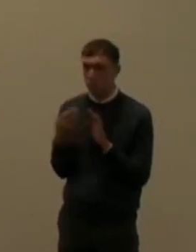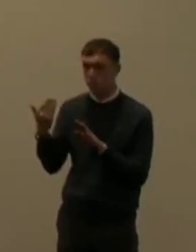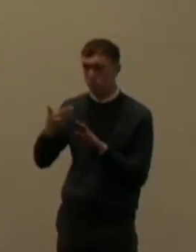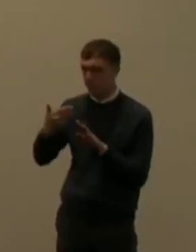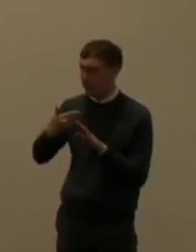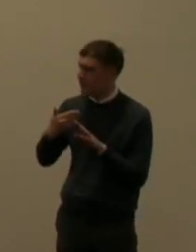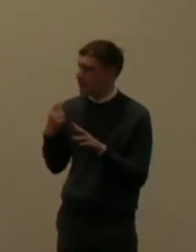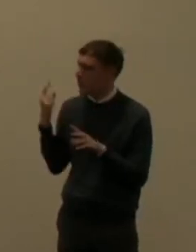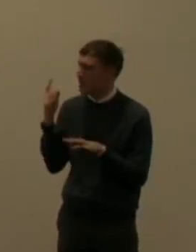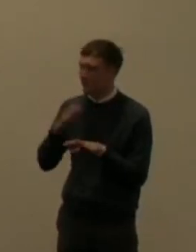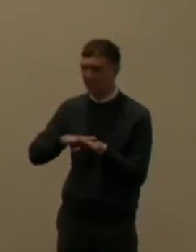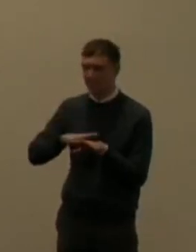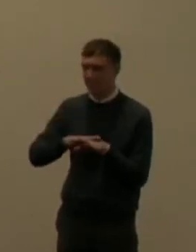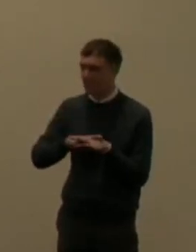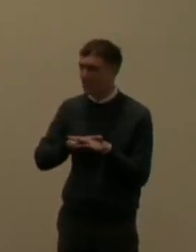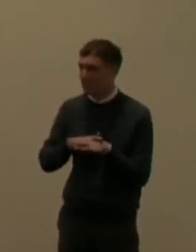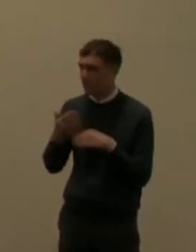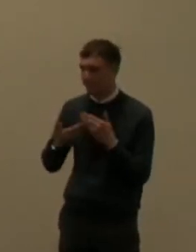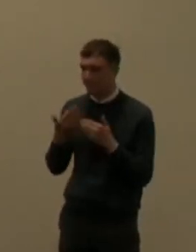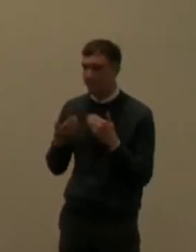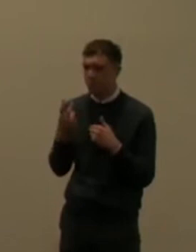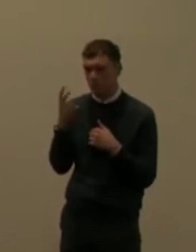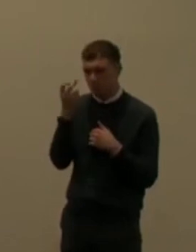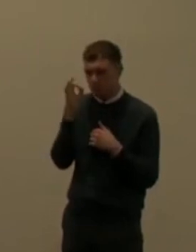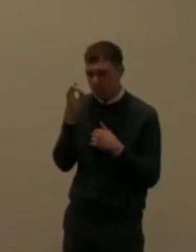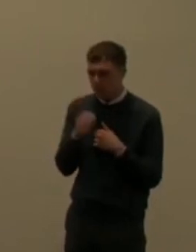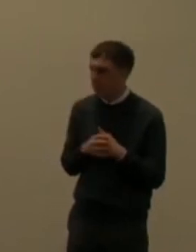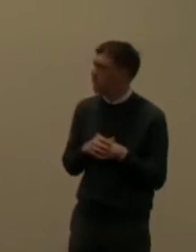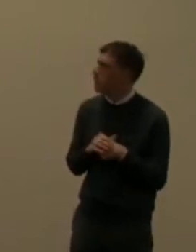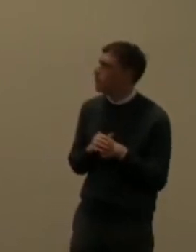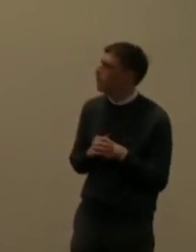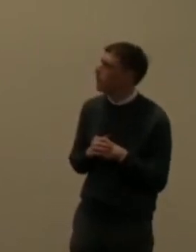but because this one takes really a couple of minutes.